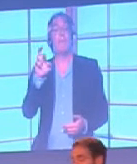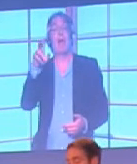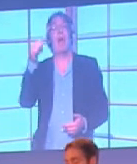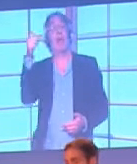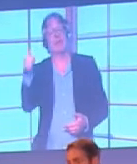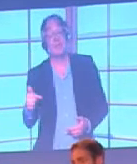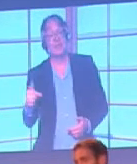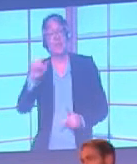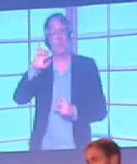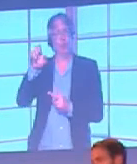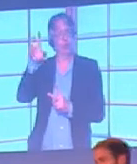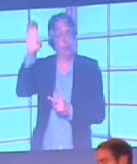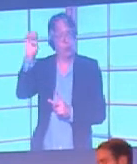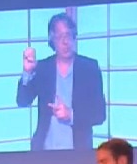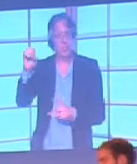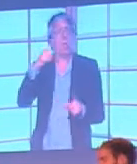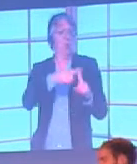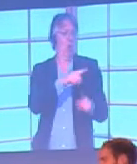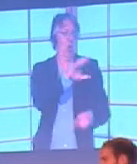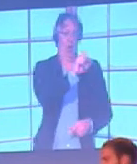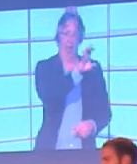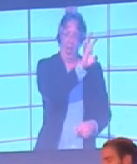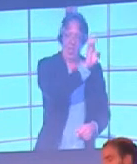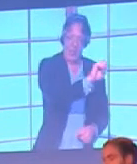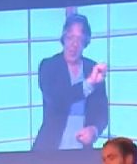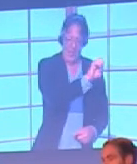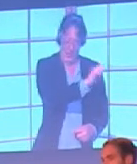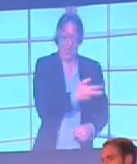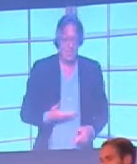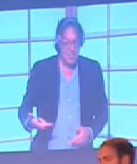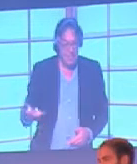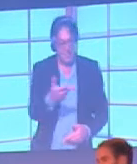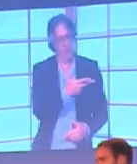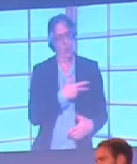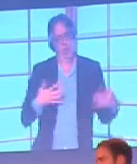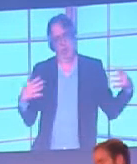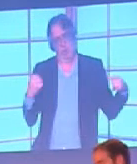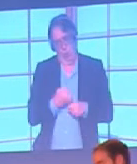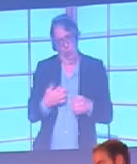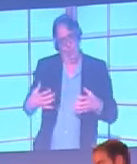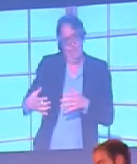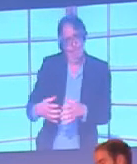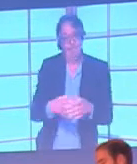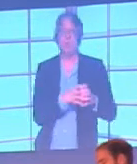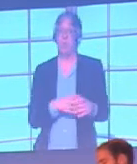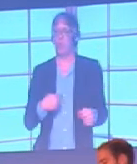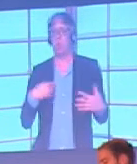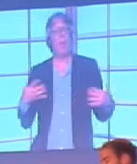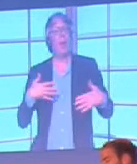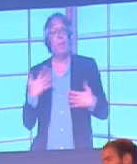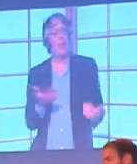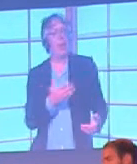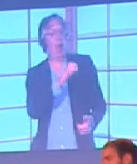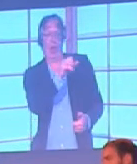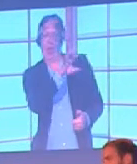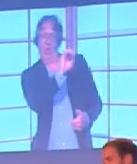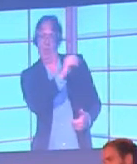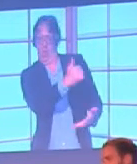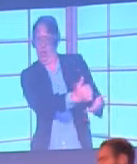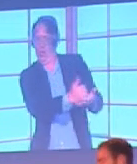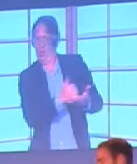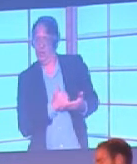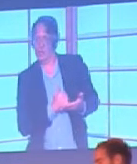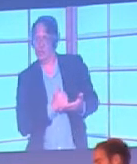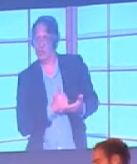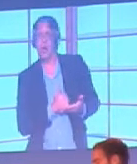this, together with CAFE, and I think it is also the key strength of having CAFE working with us, but not directly neither being